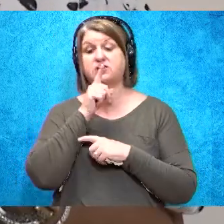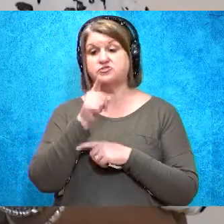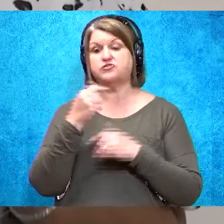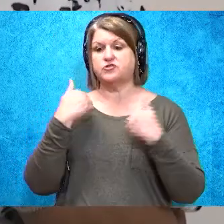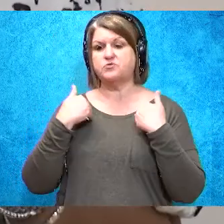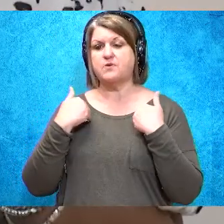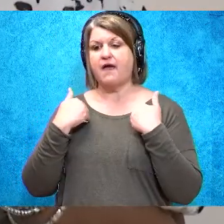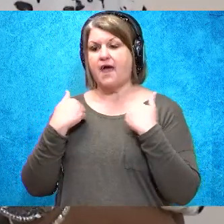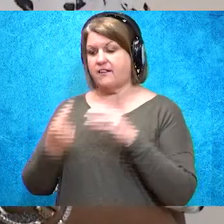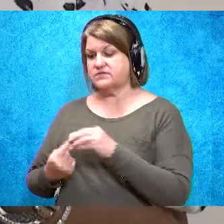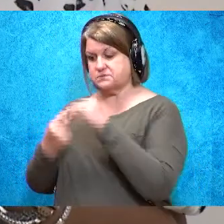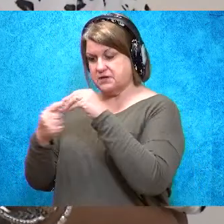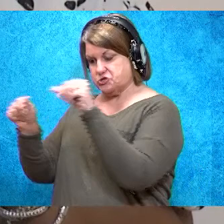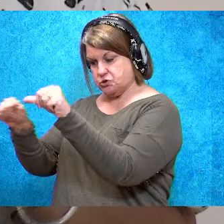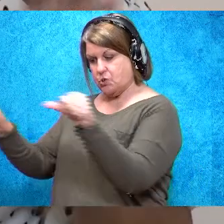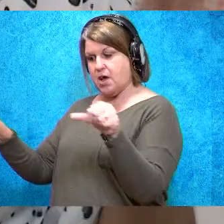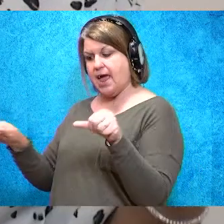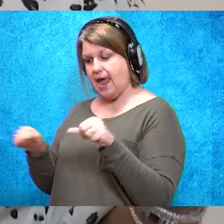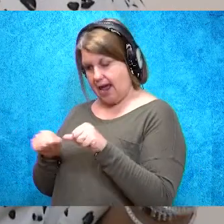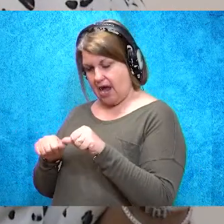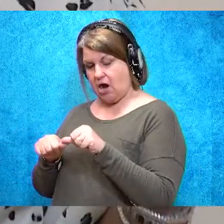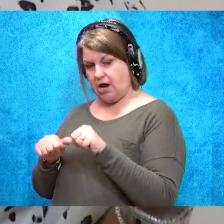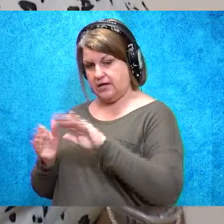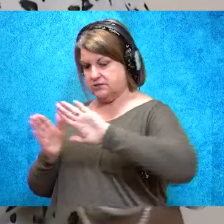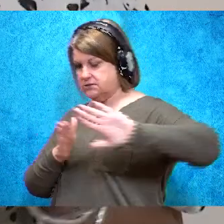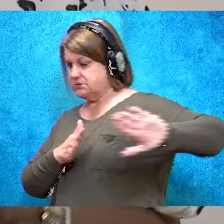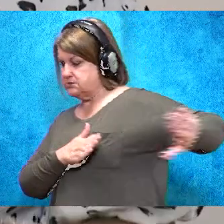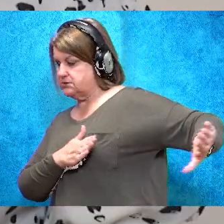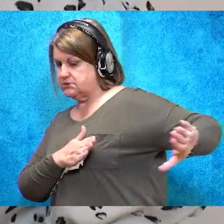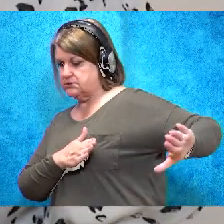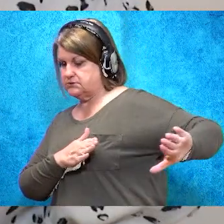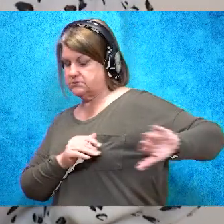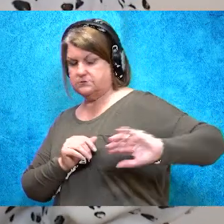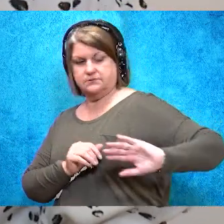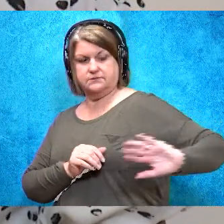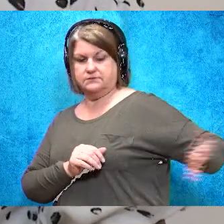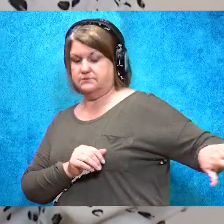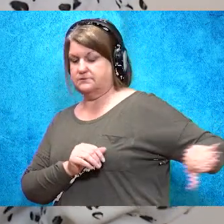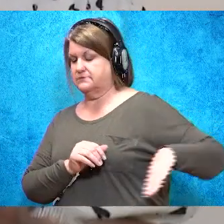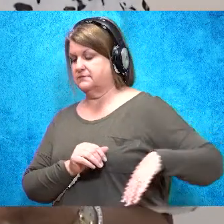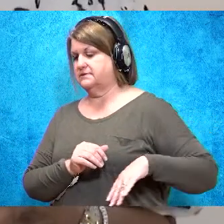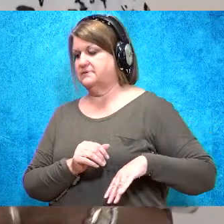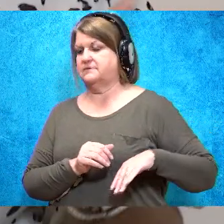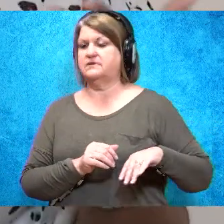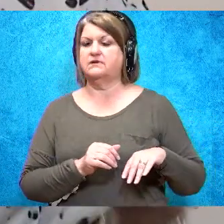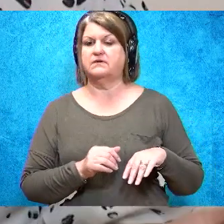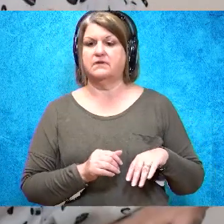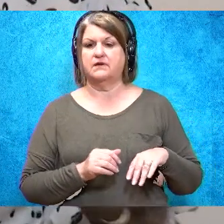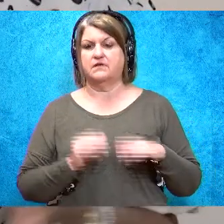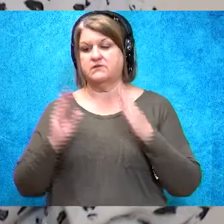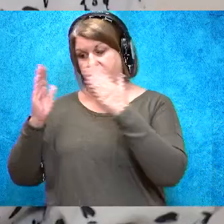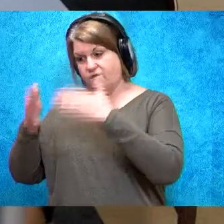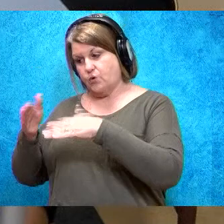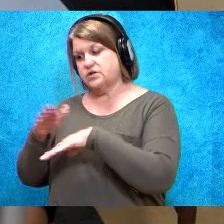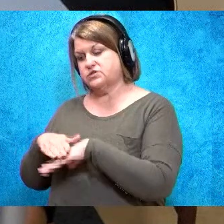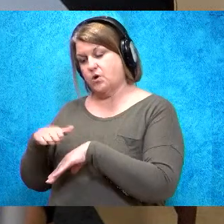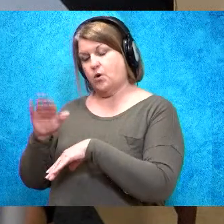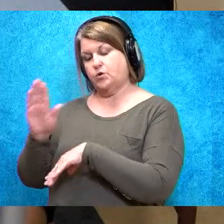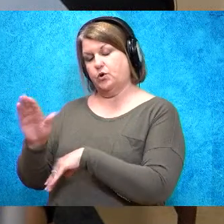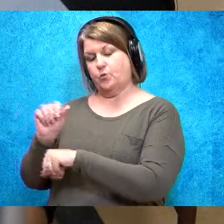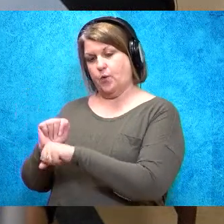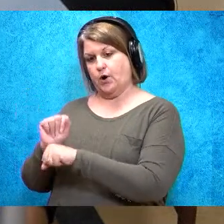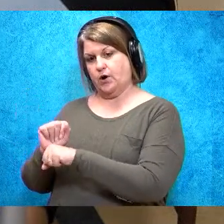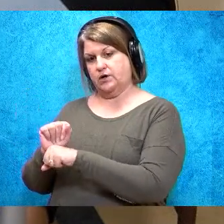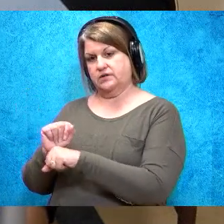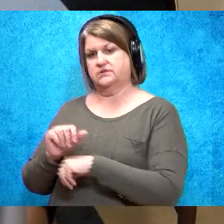some dedicated space to cut out all that extra interaction while you are focusing on your coursework. That's right. We